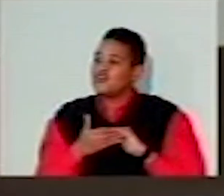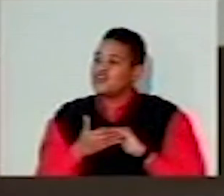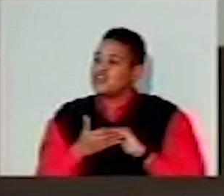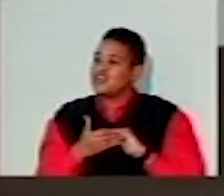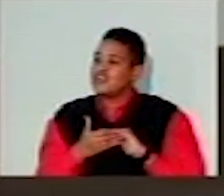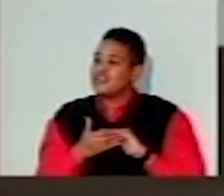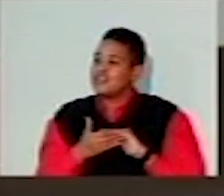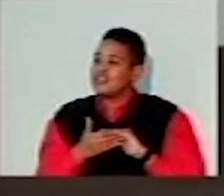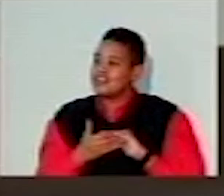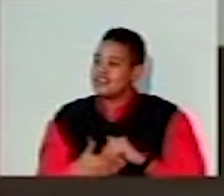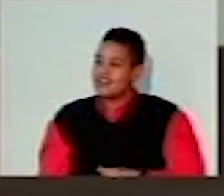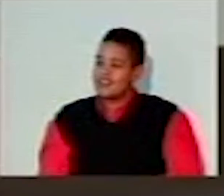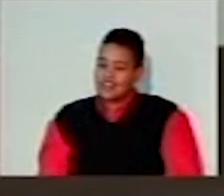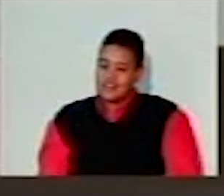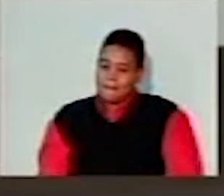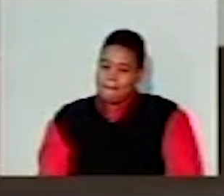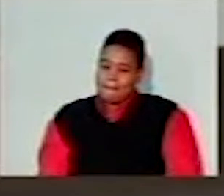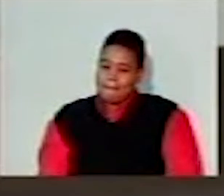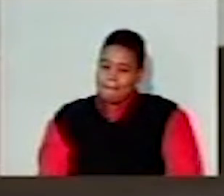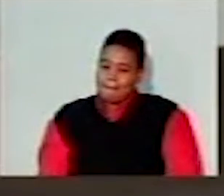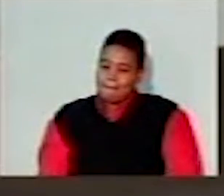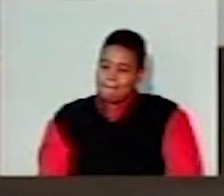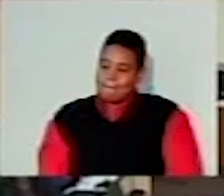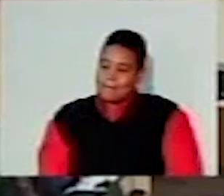who dislike.